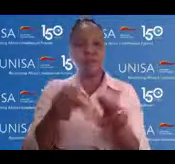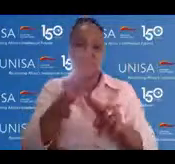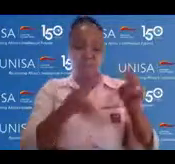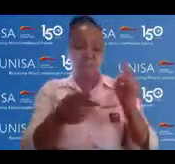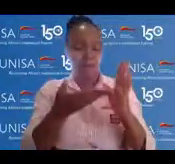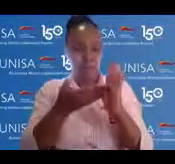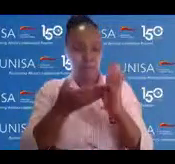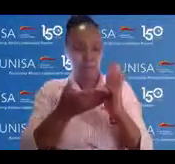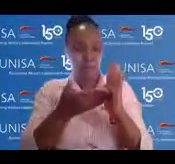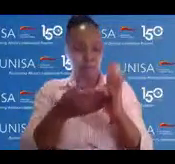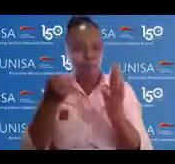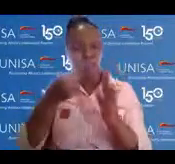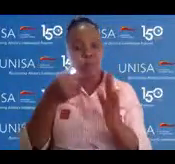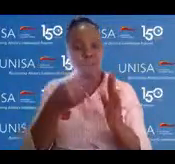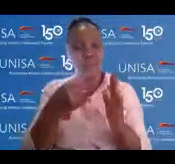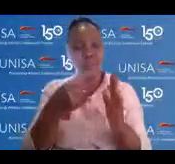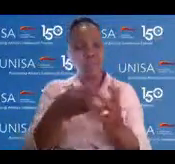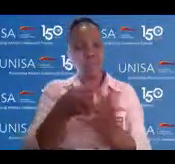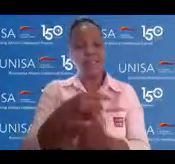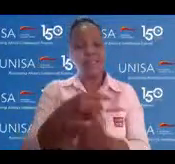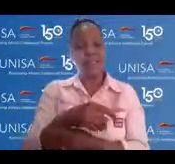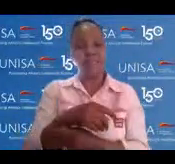first module is